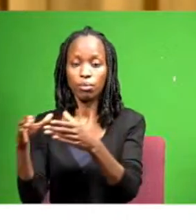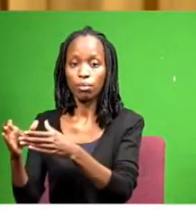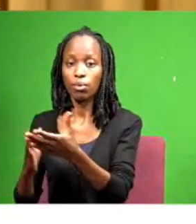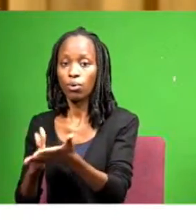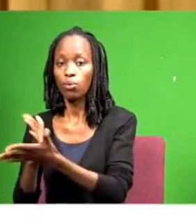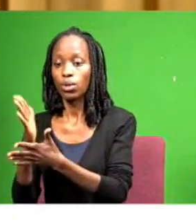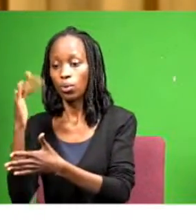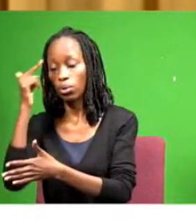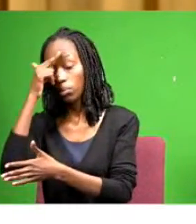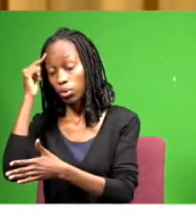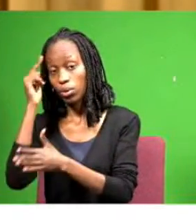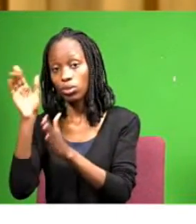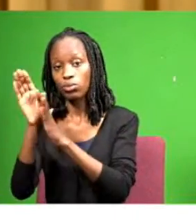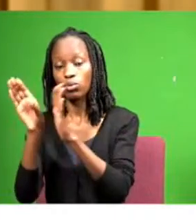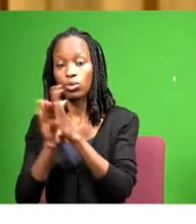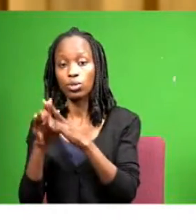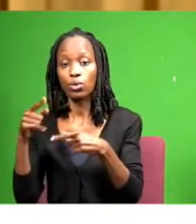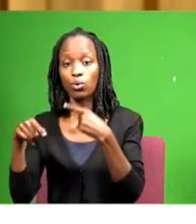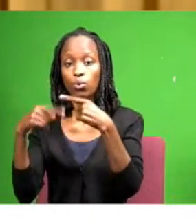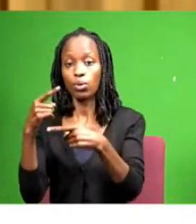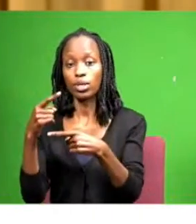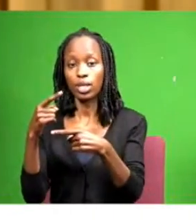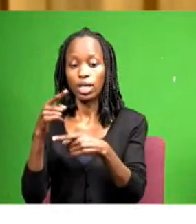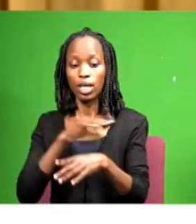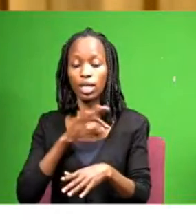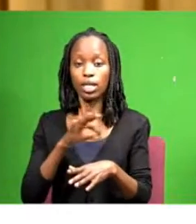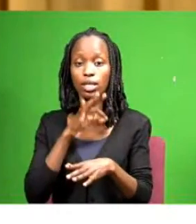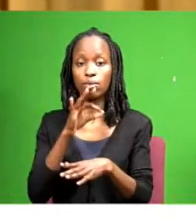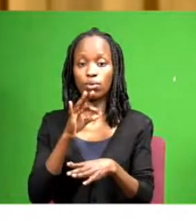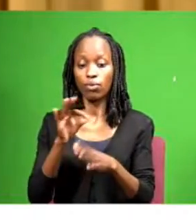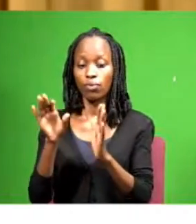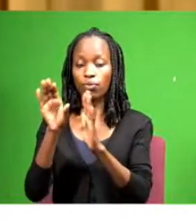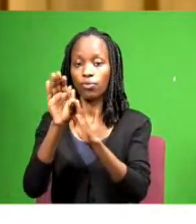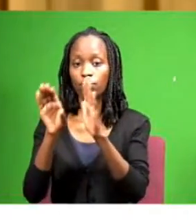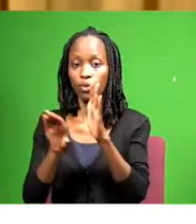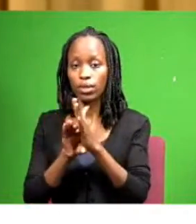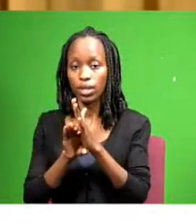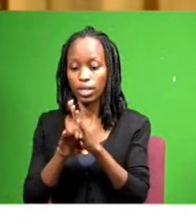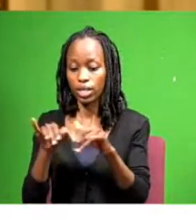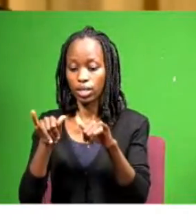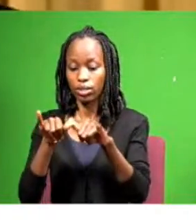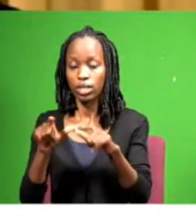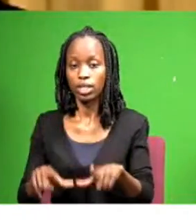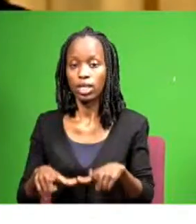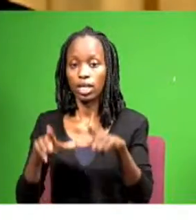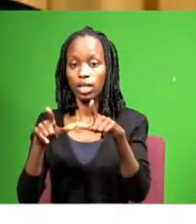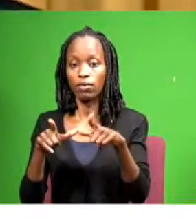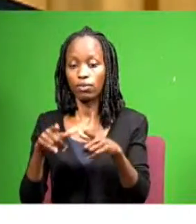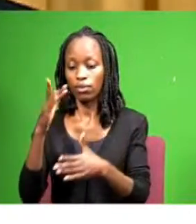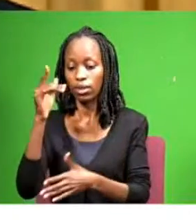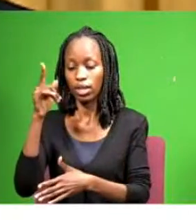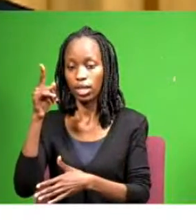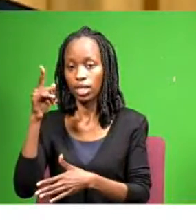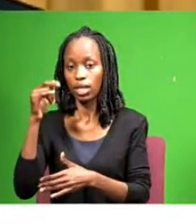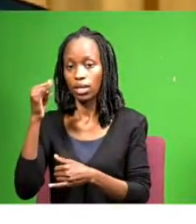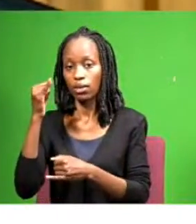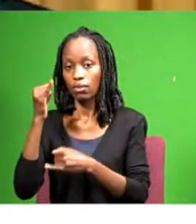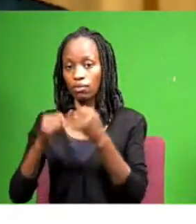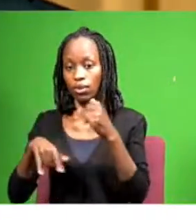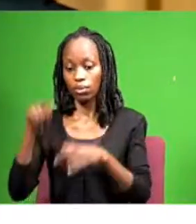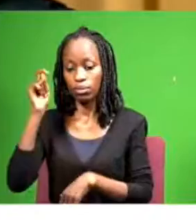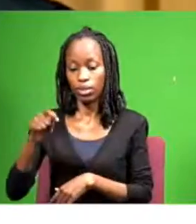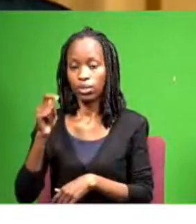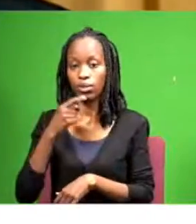has won. The spirit and purpose of the Constitution remains alive. The final orders shall be as